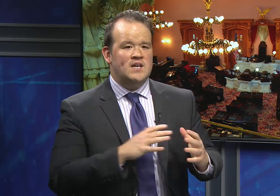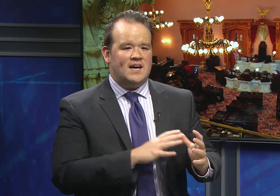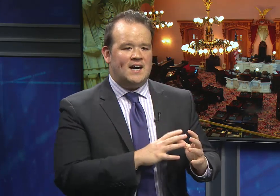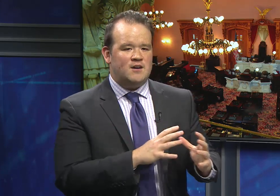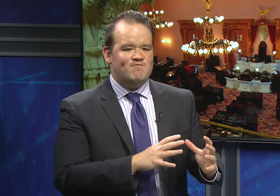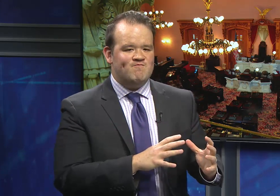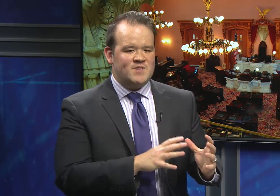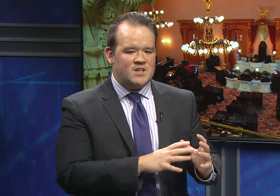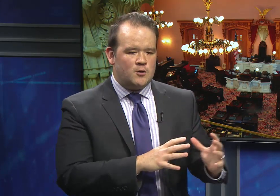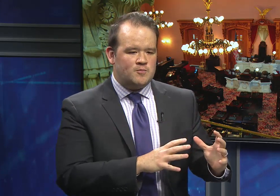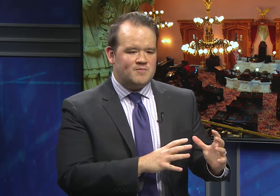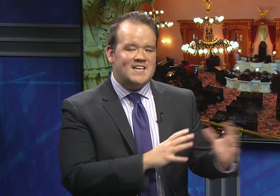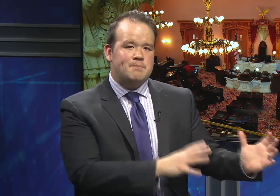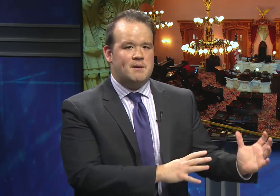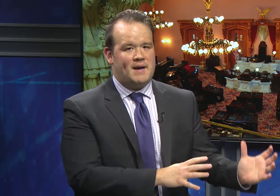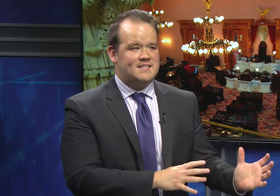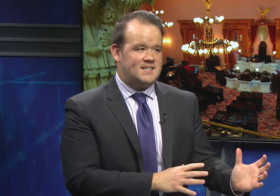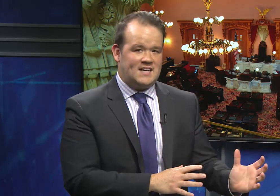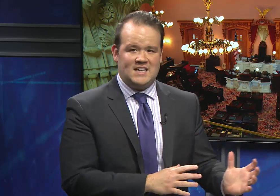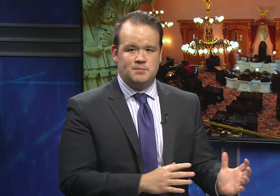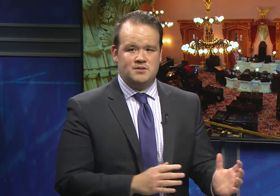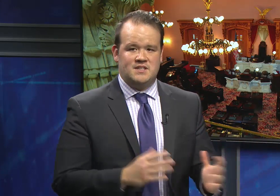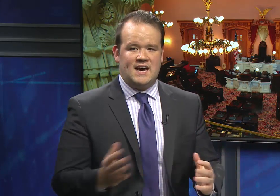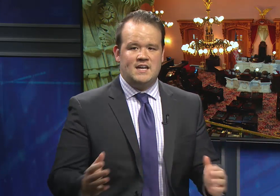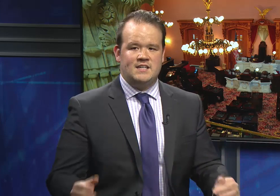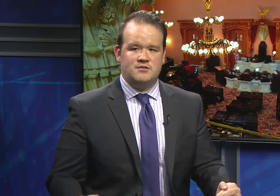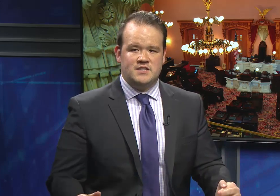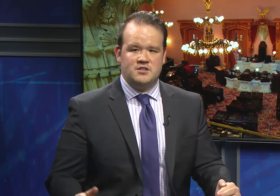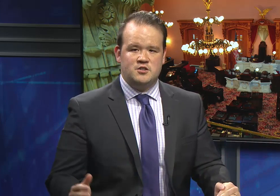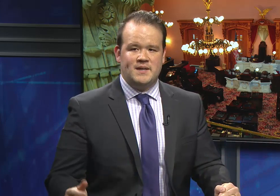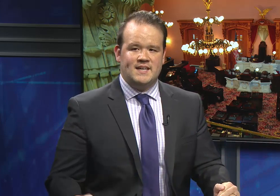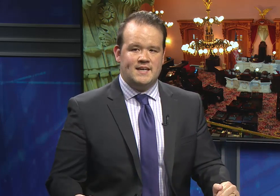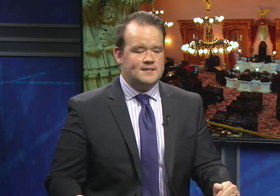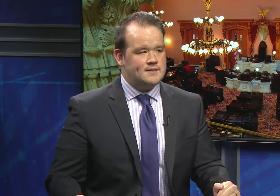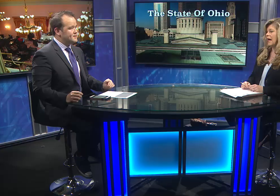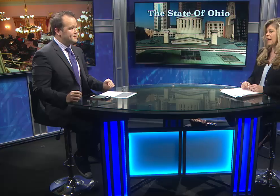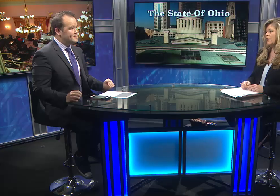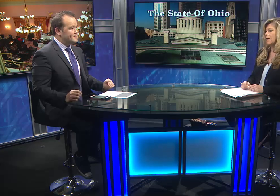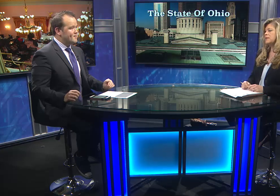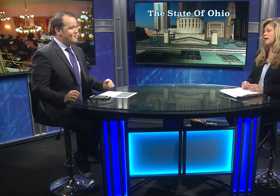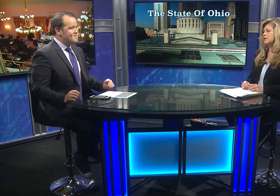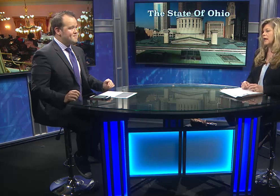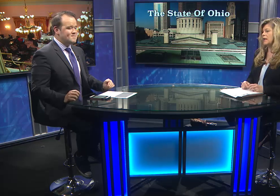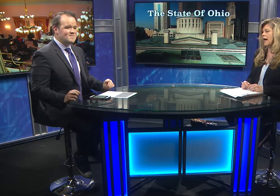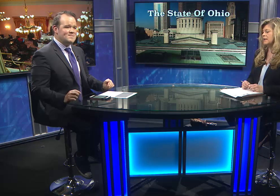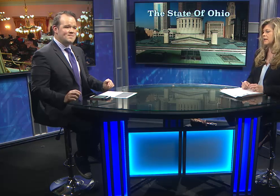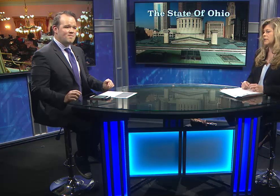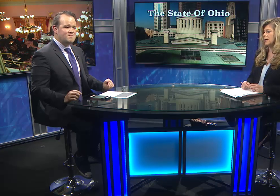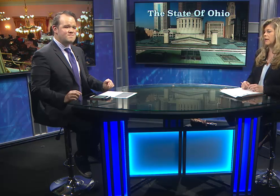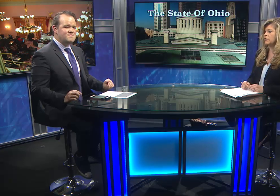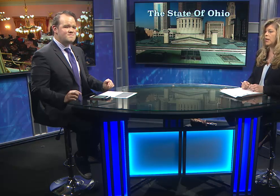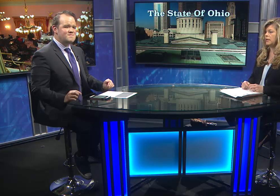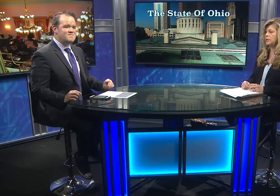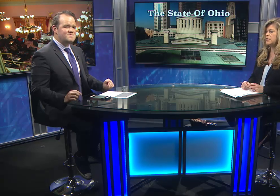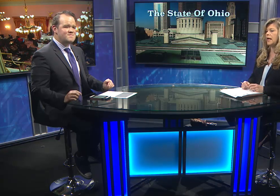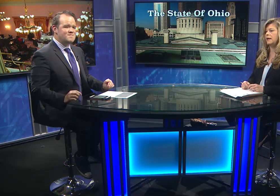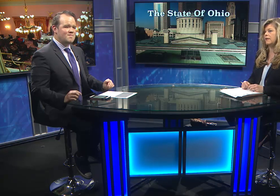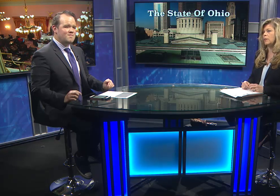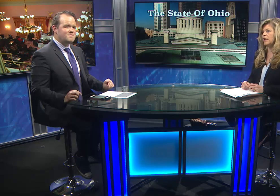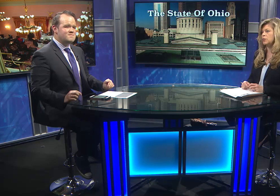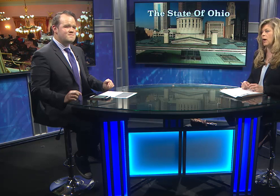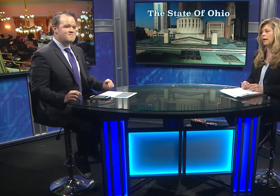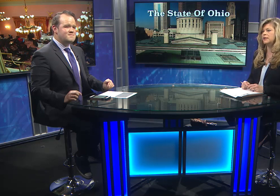to, keep capacity in the hospitals and not increase to too many cases. And here comes Dr. Amy Acton, Lieutenant Governor John Husted,